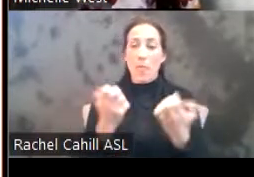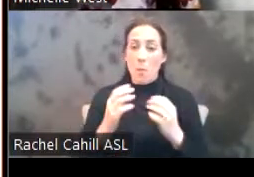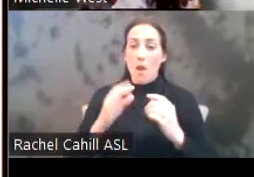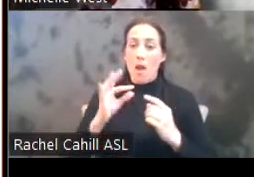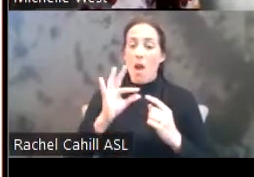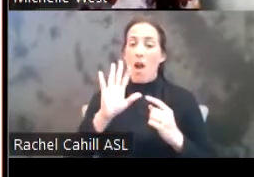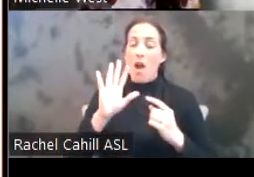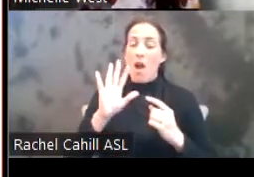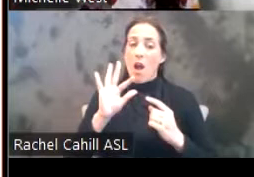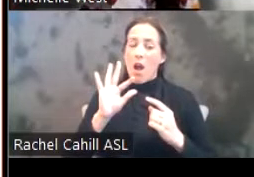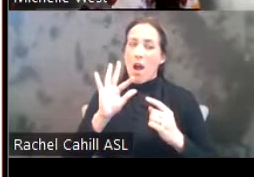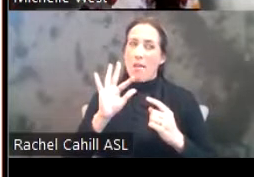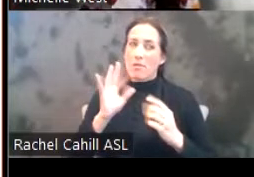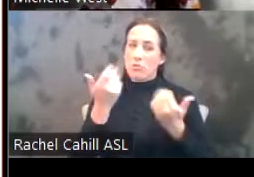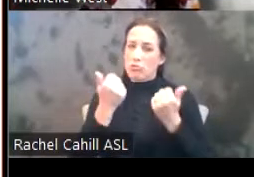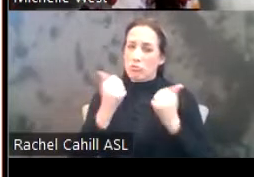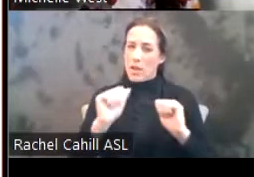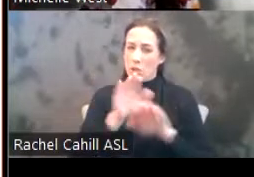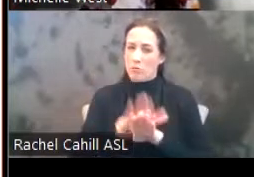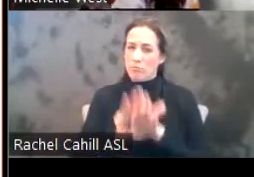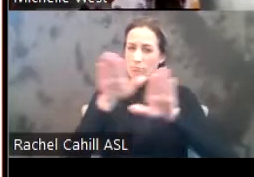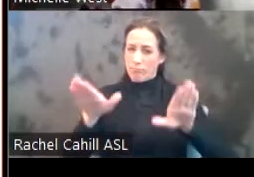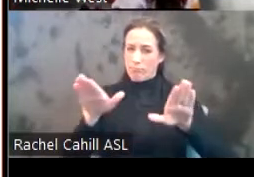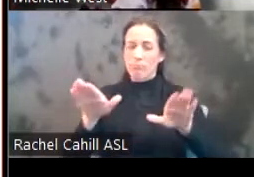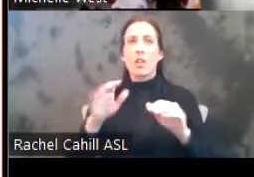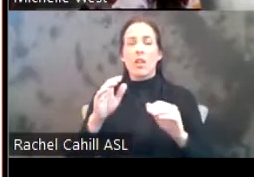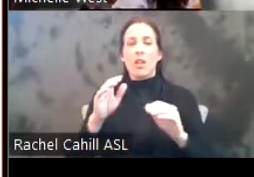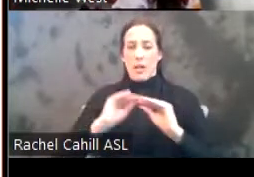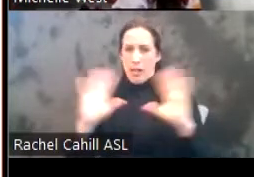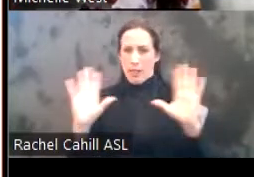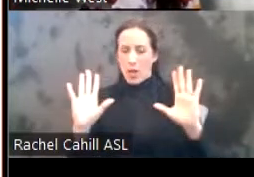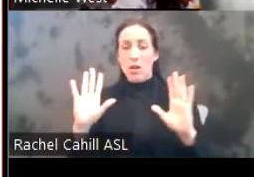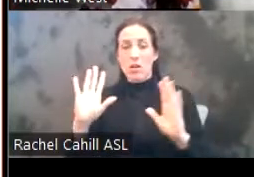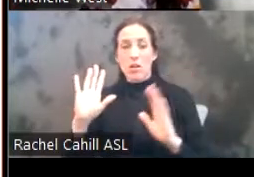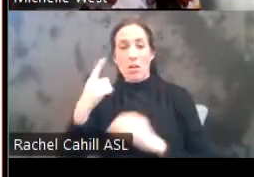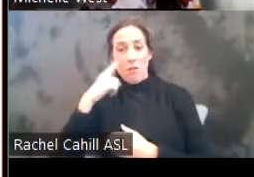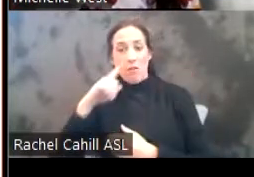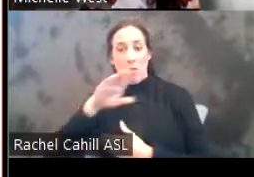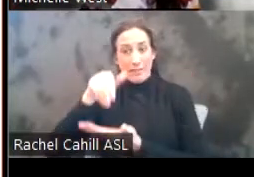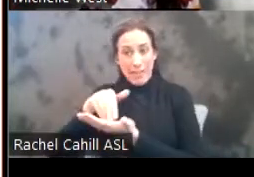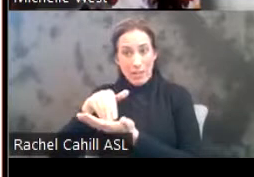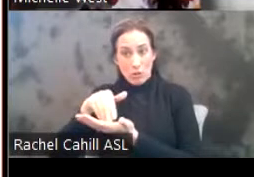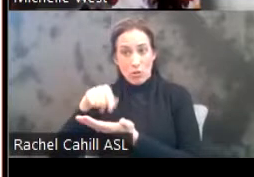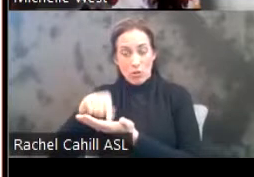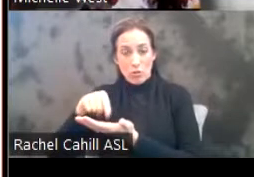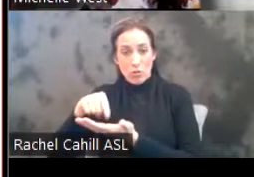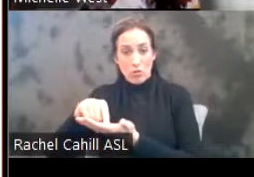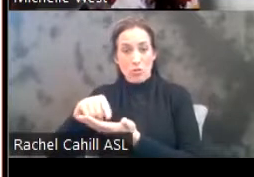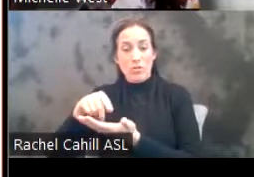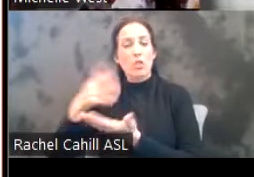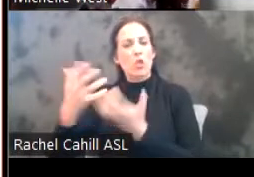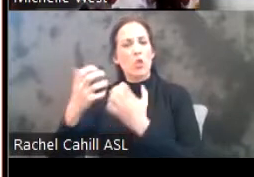it's, especially for centers, it's very important to show the impact in any advertising that you